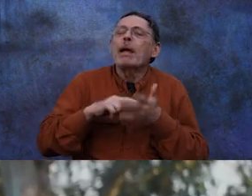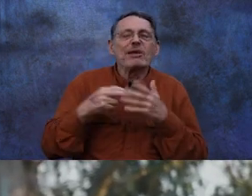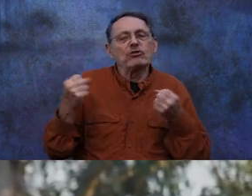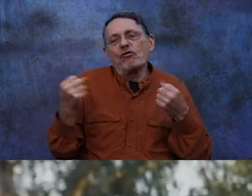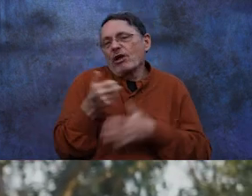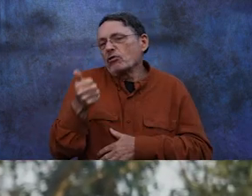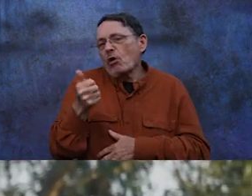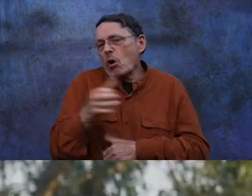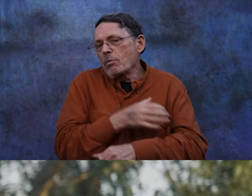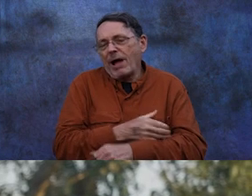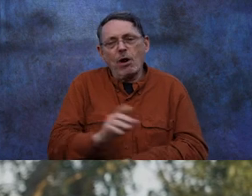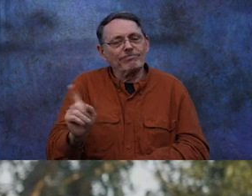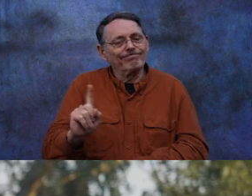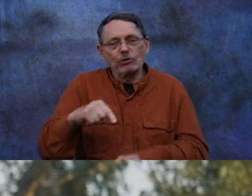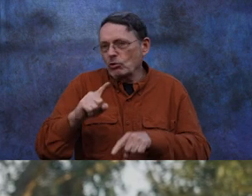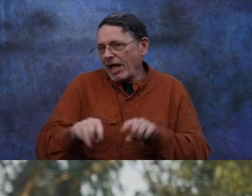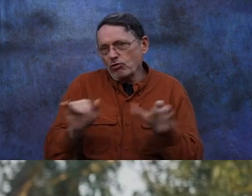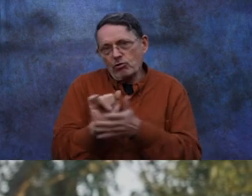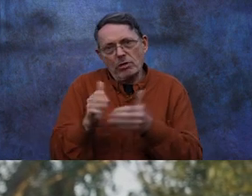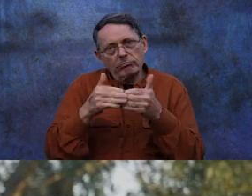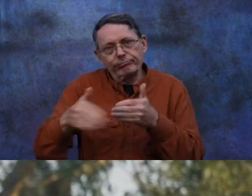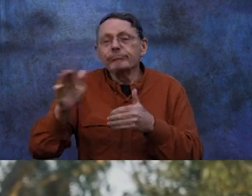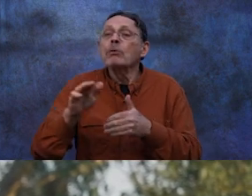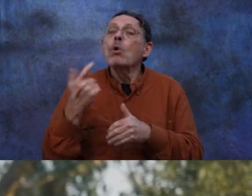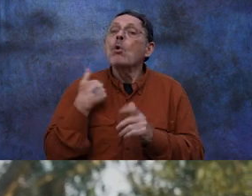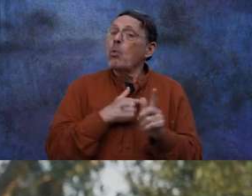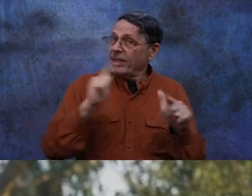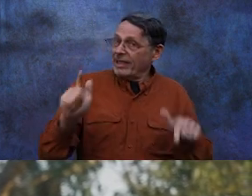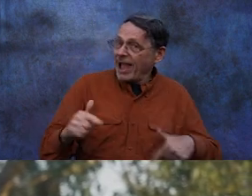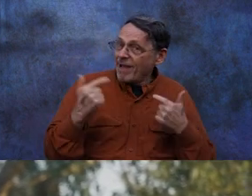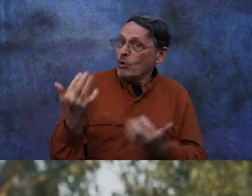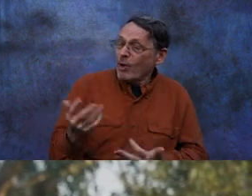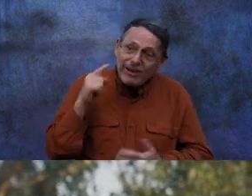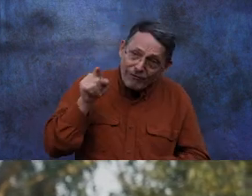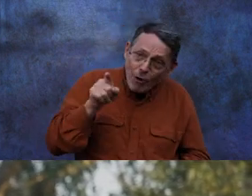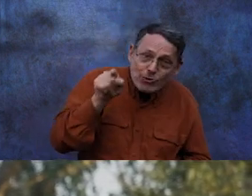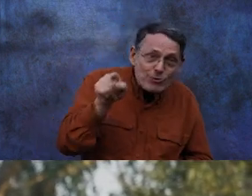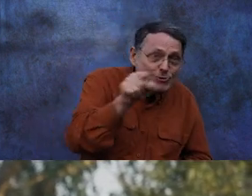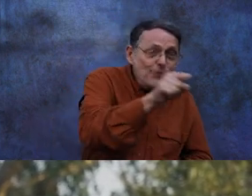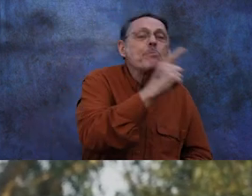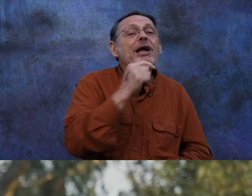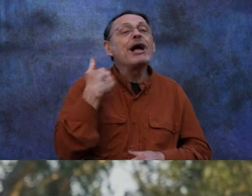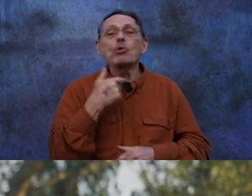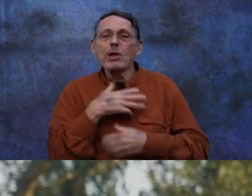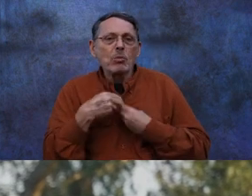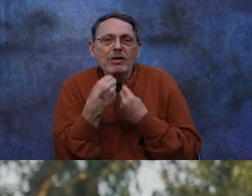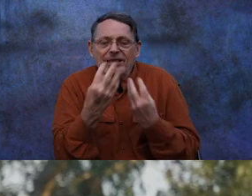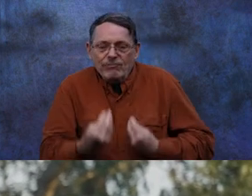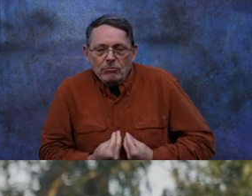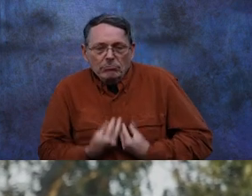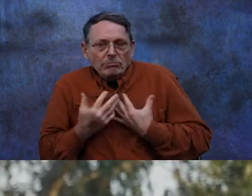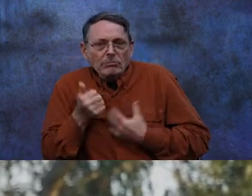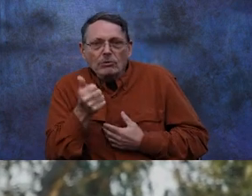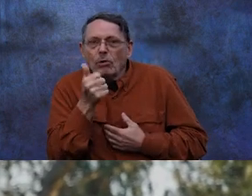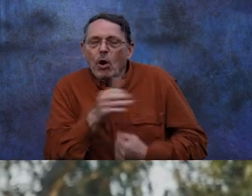can't do that anymore. You are the ones we've been waiting for, because we are going to infuse you with your own